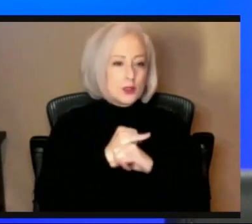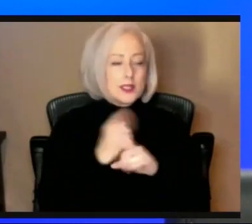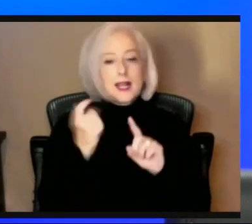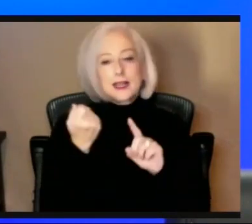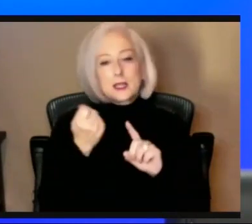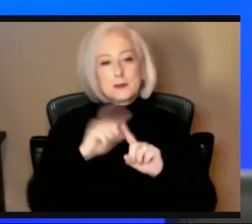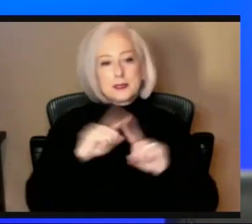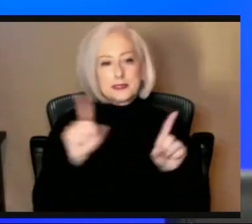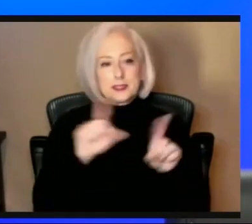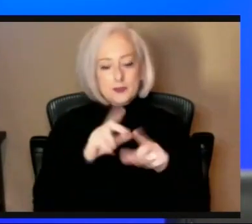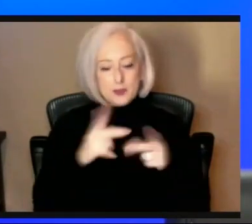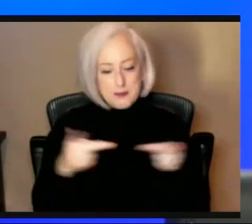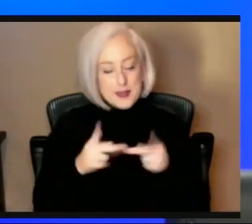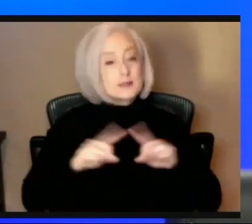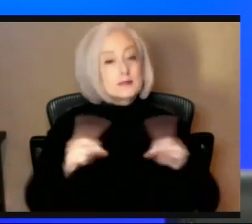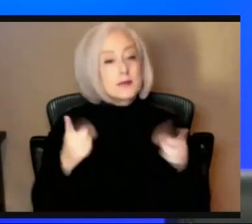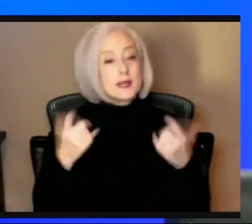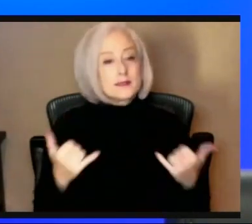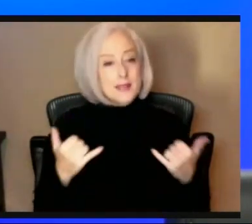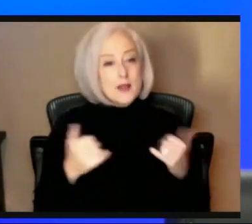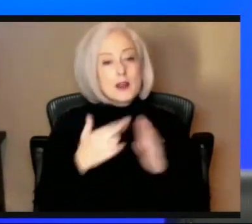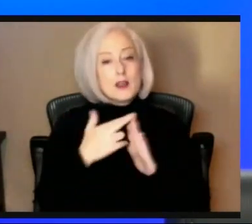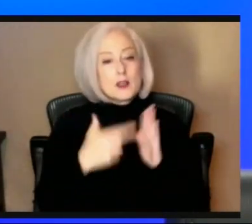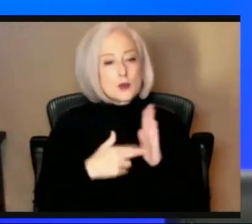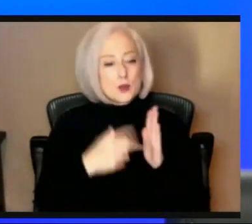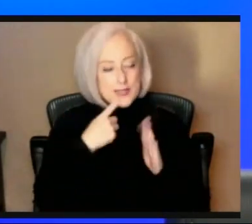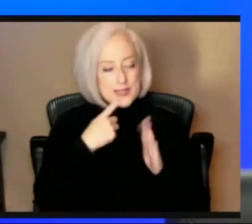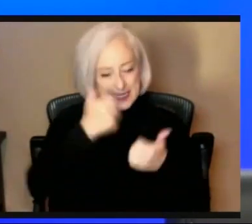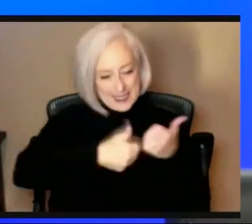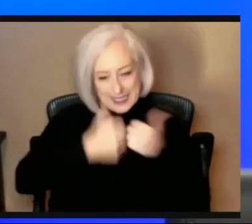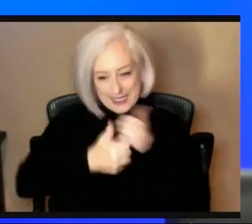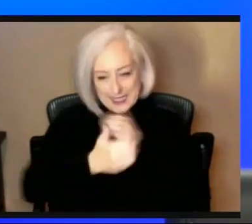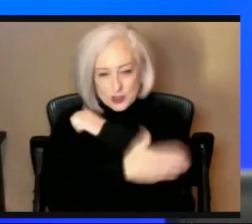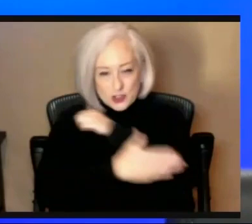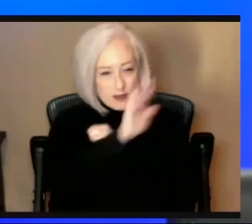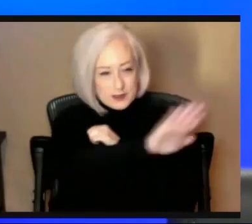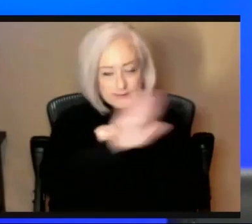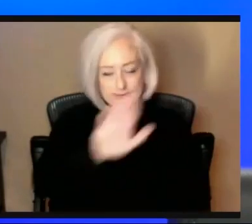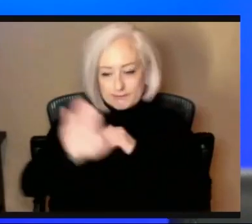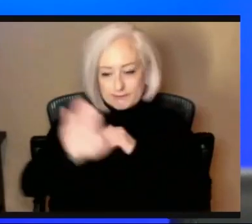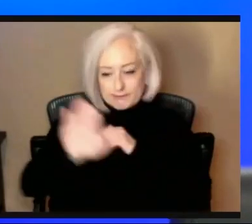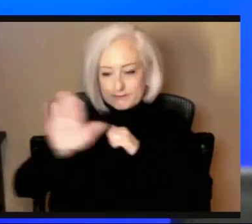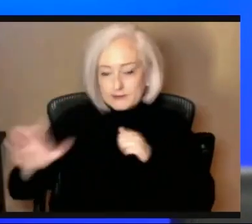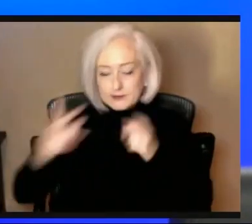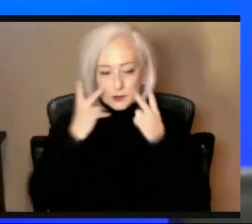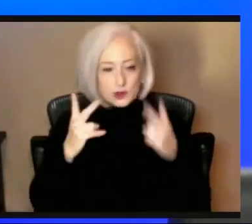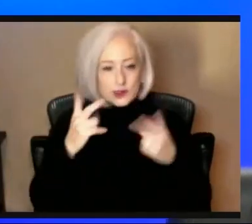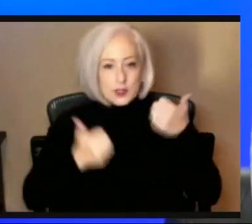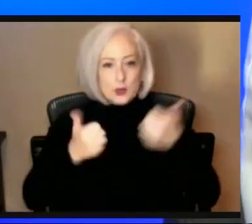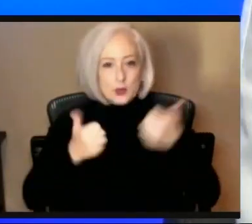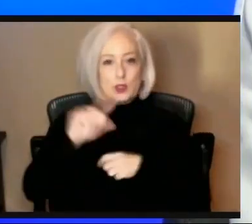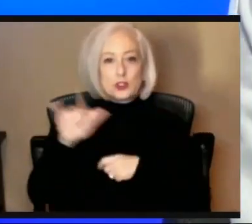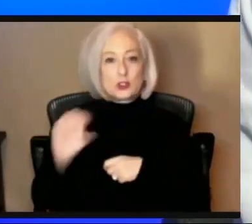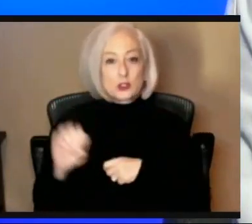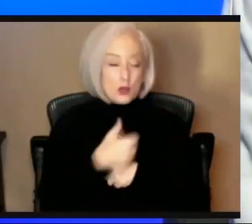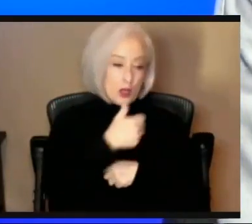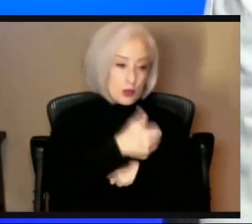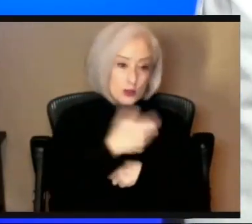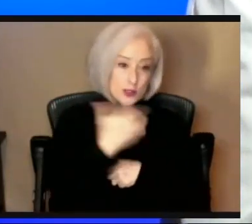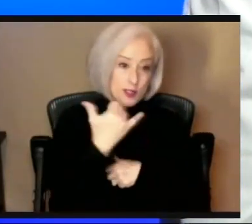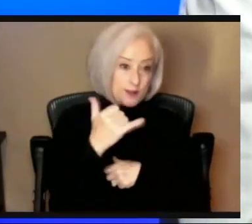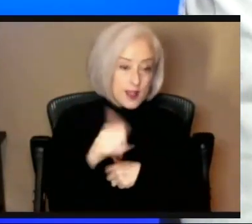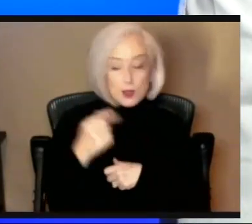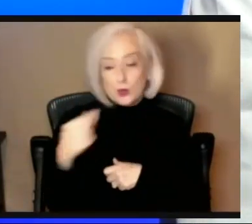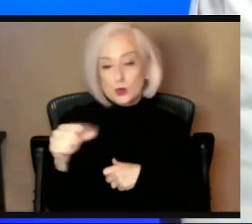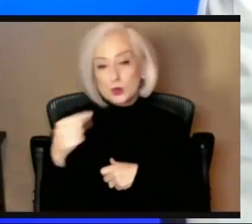the guidelines ask you to look county by county across the country to see which zone you're in. Are you in the yellow zone, the green zone, which